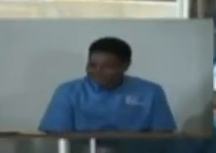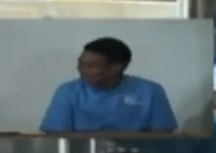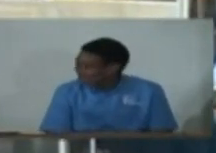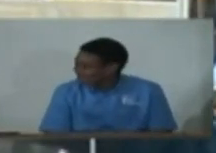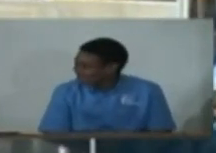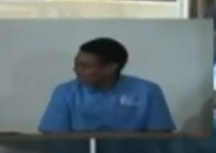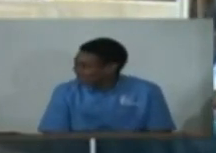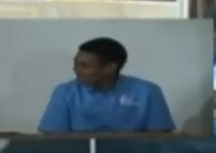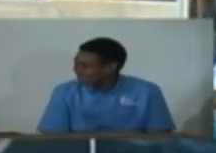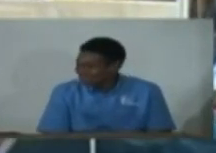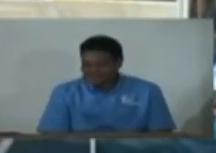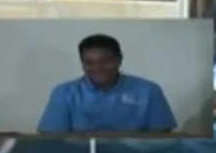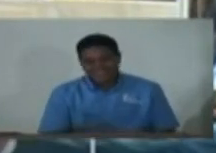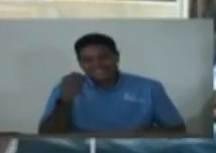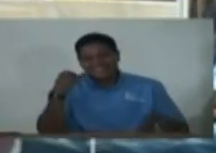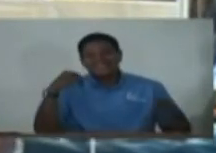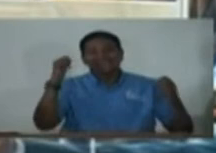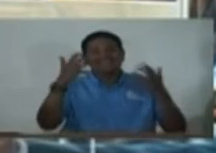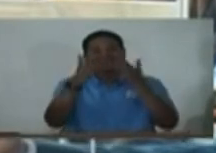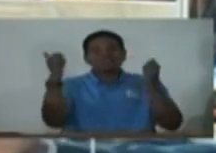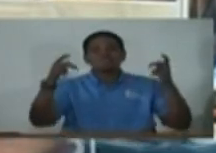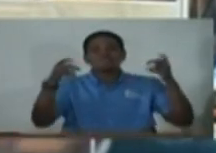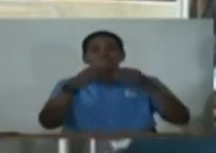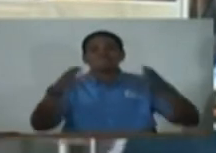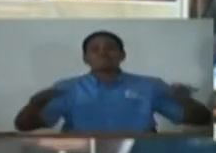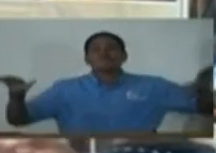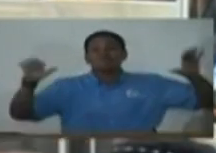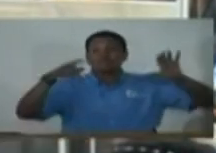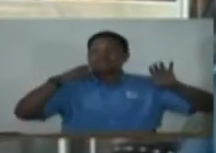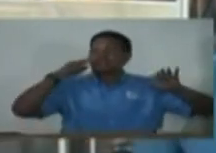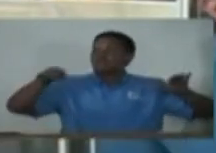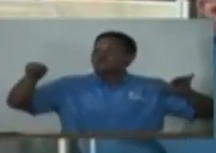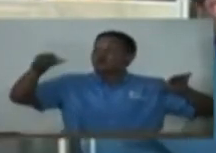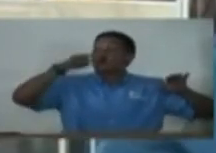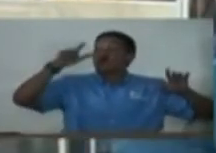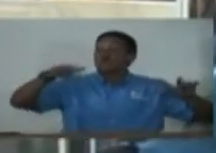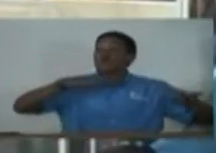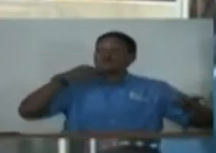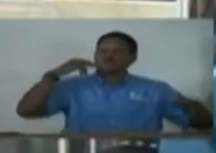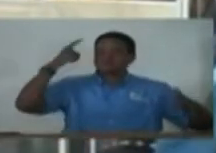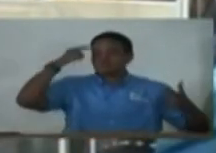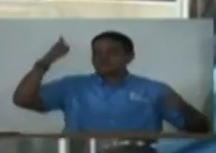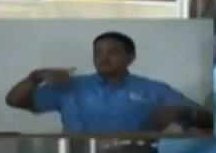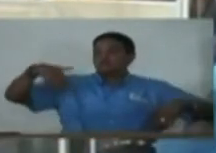if we could separate the population and say those who are low risk, you go about your business,